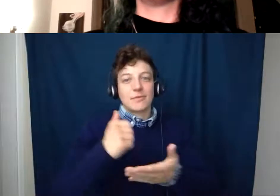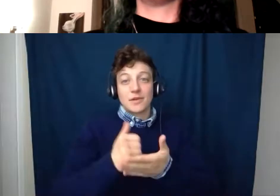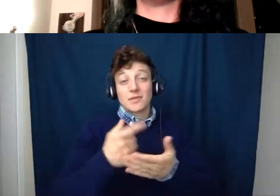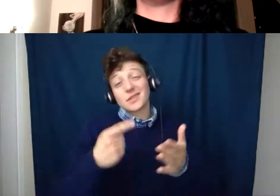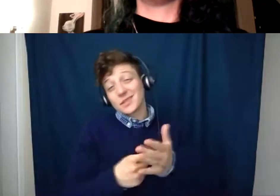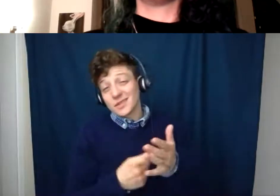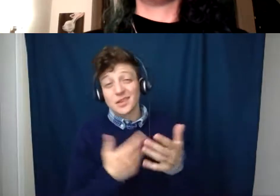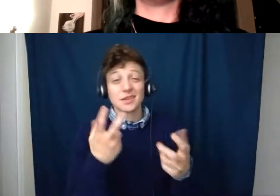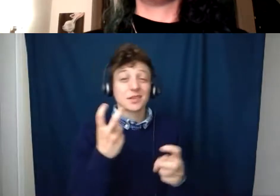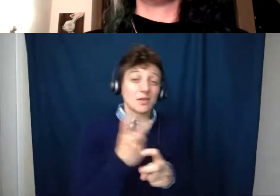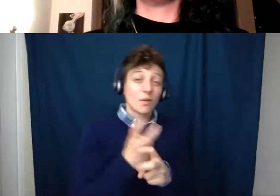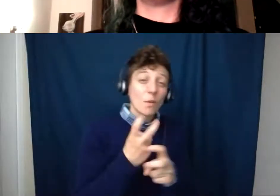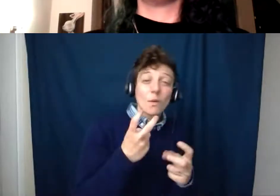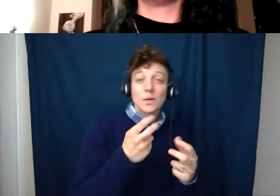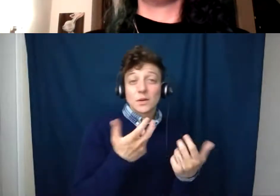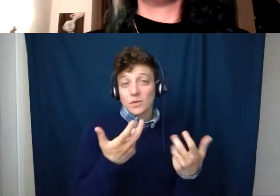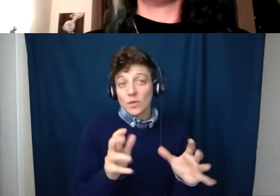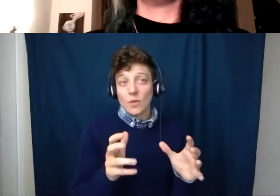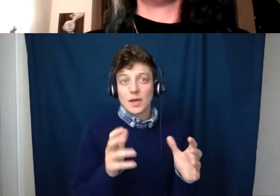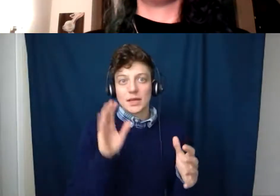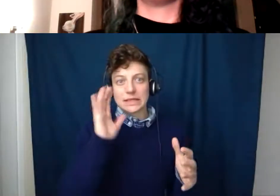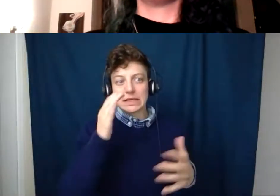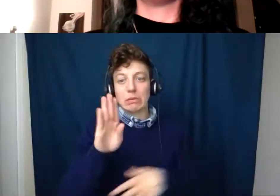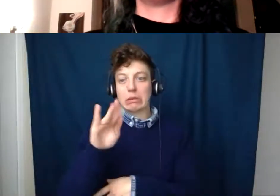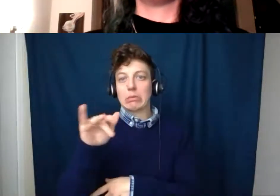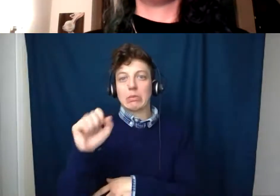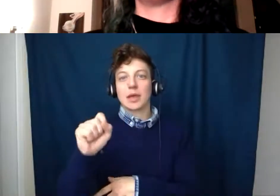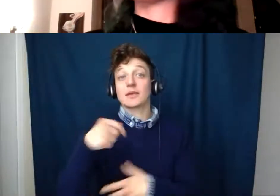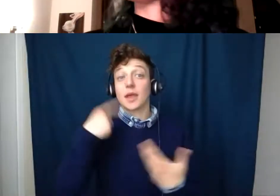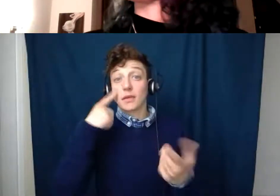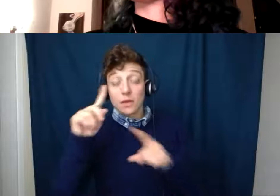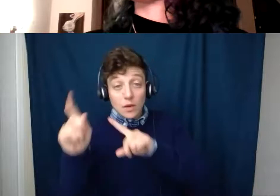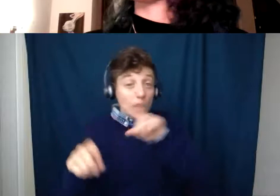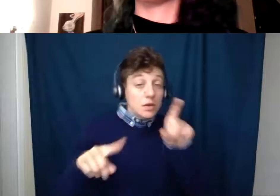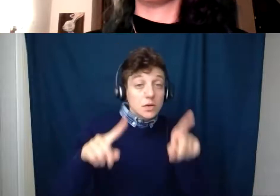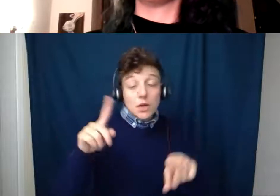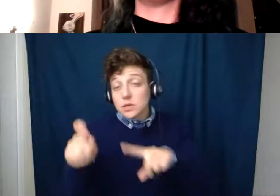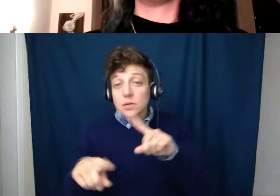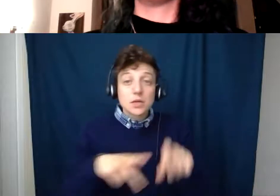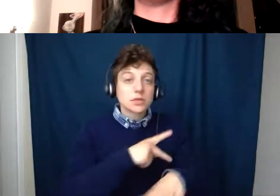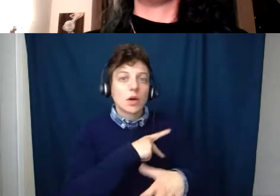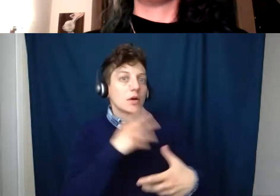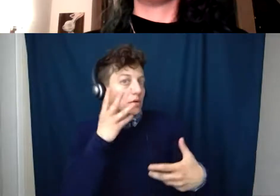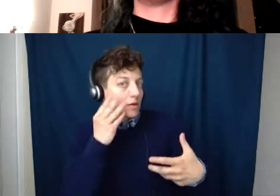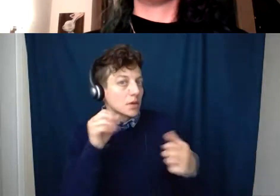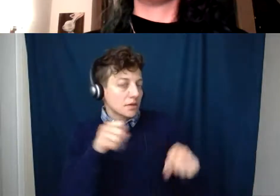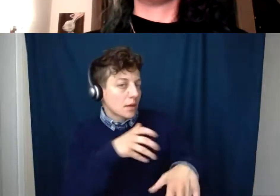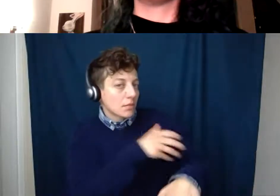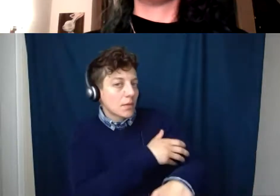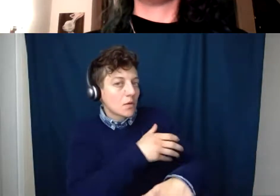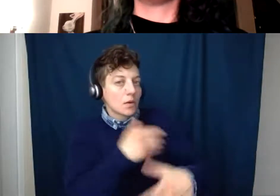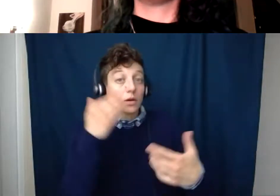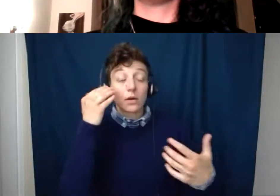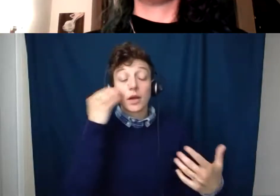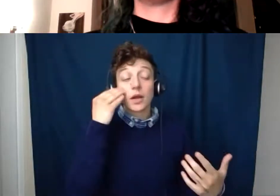not trying to like come off overly biased. I think asking questions, I think personal experiences are really powerful. I know in Philadelphia, there